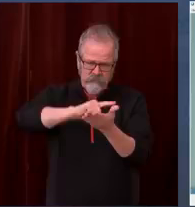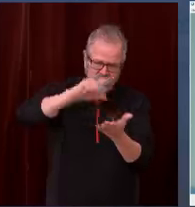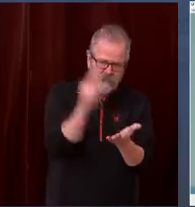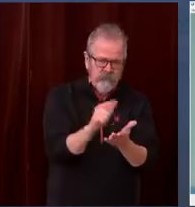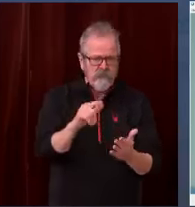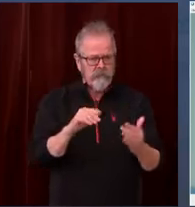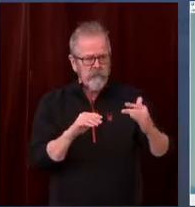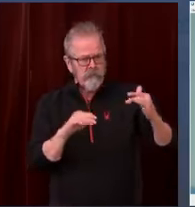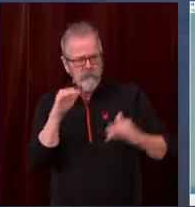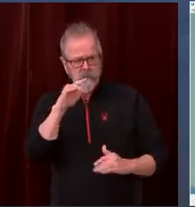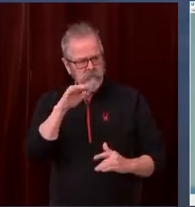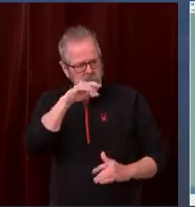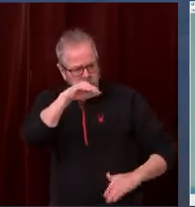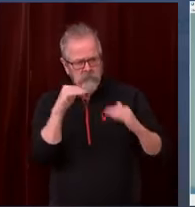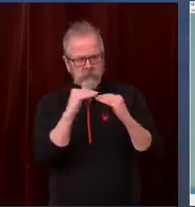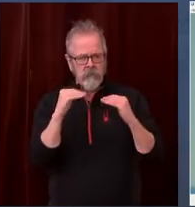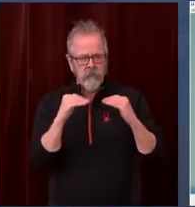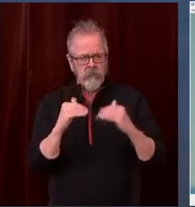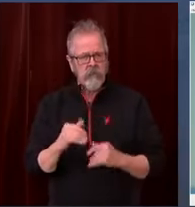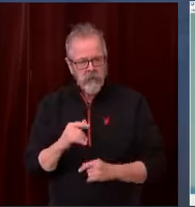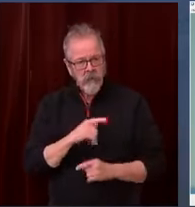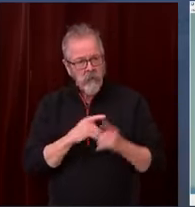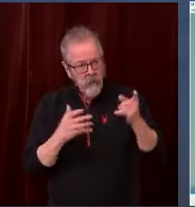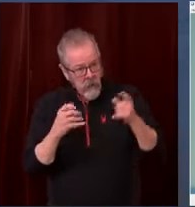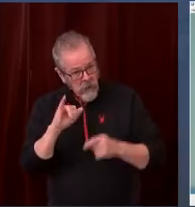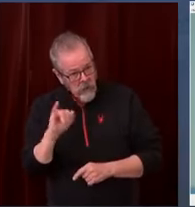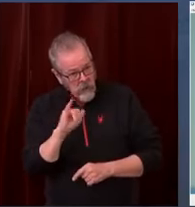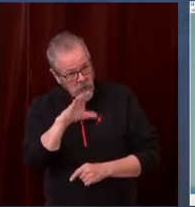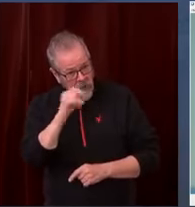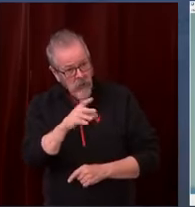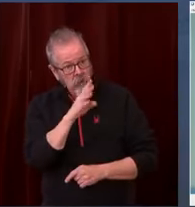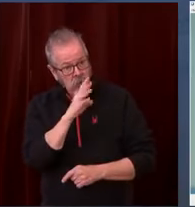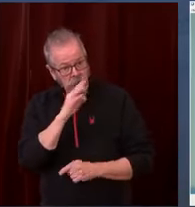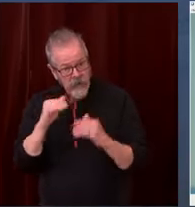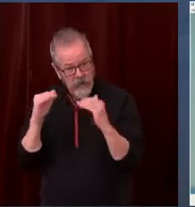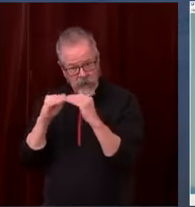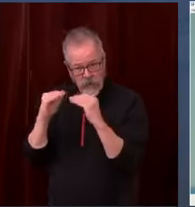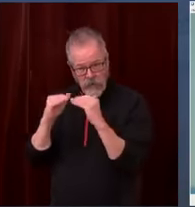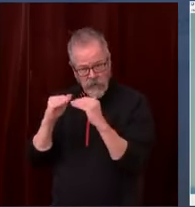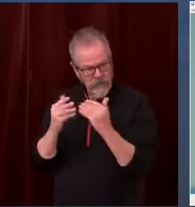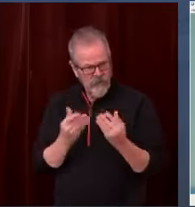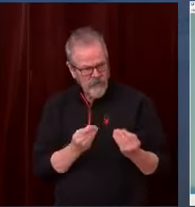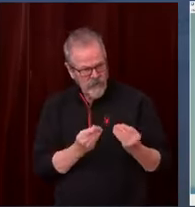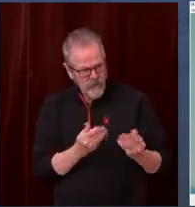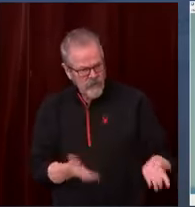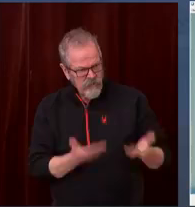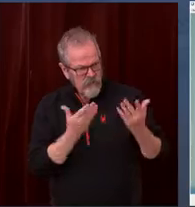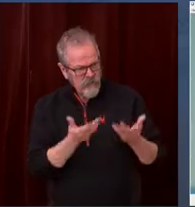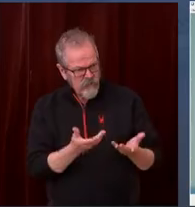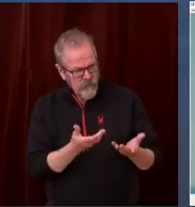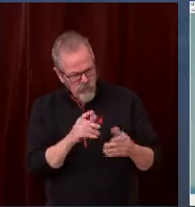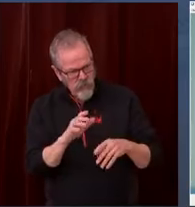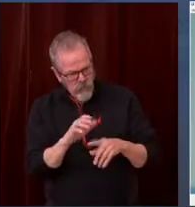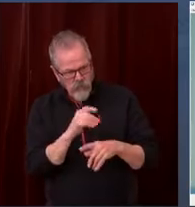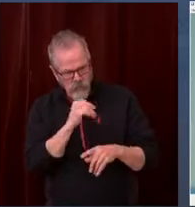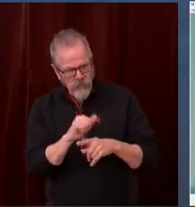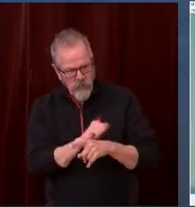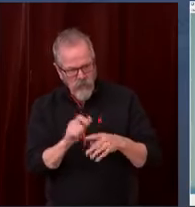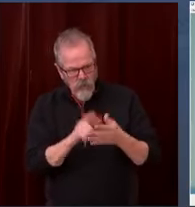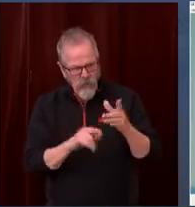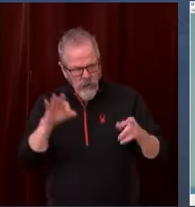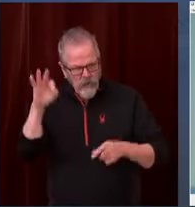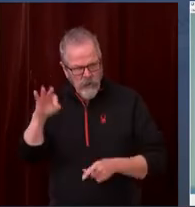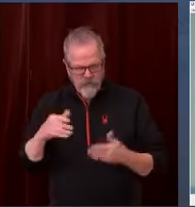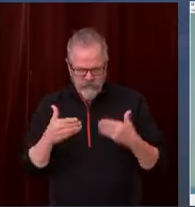up to the promises that they've made, their spoken commitments that they've made. Actions speak louder than words.